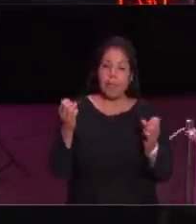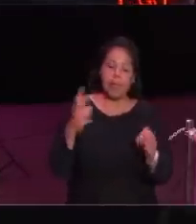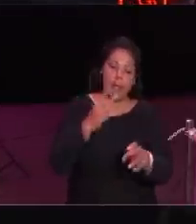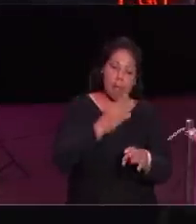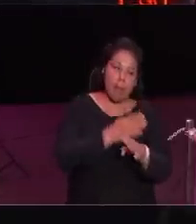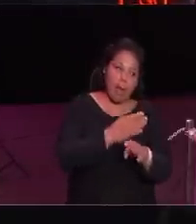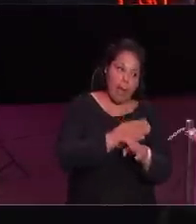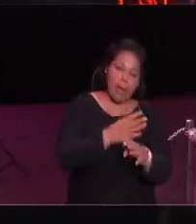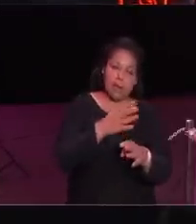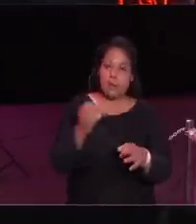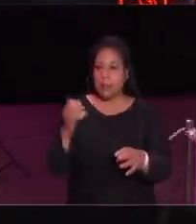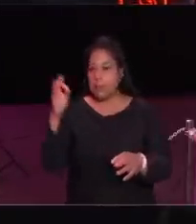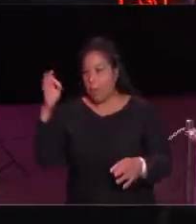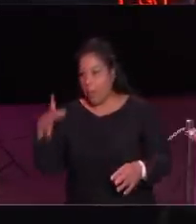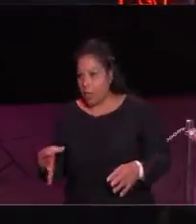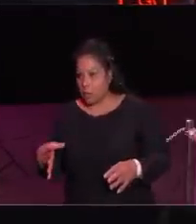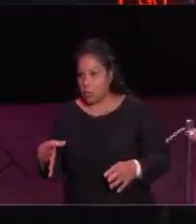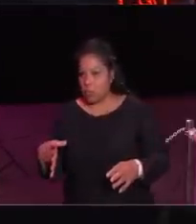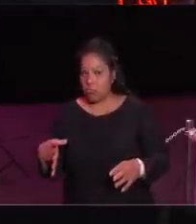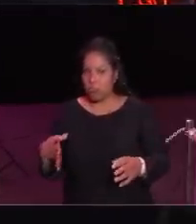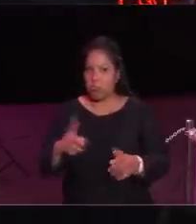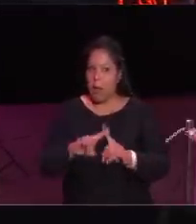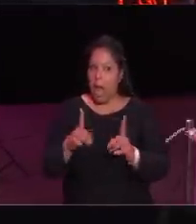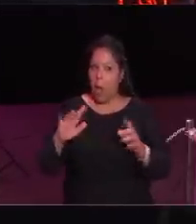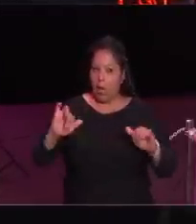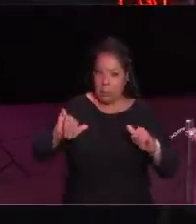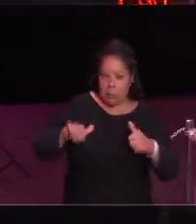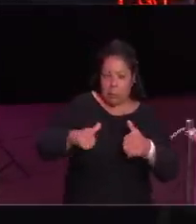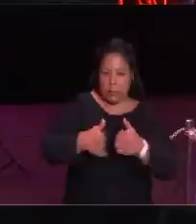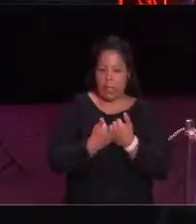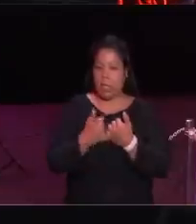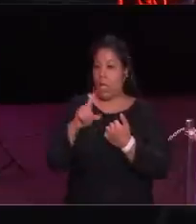offering. But I want to challenge 100 young people,